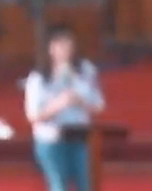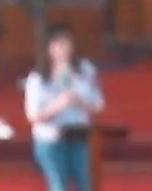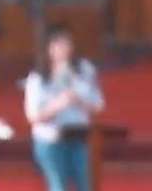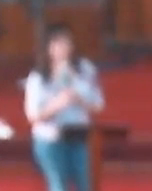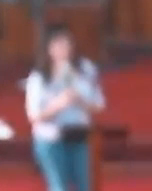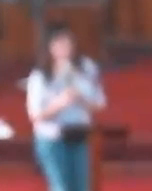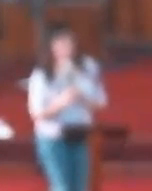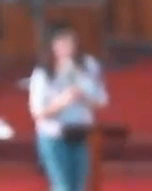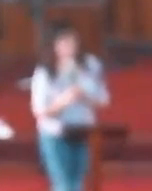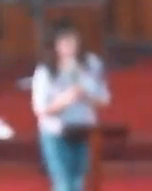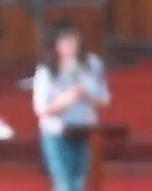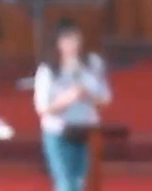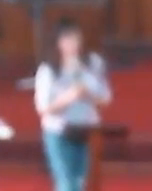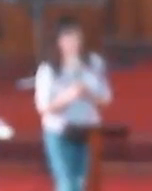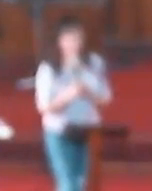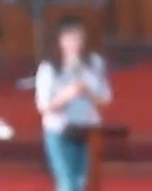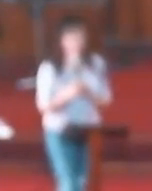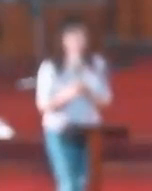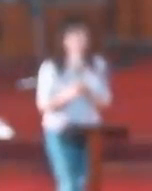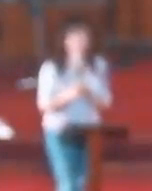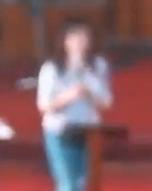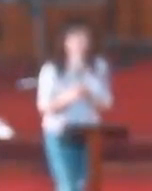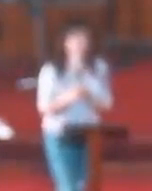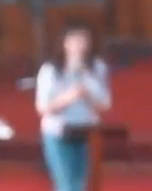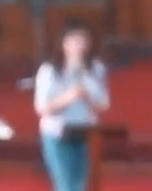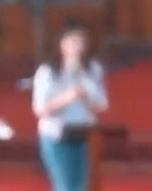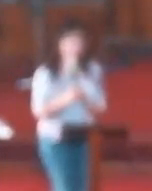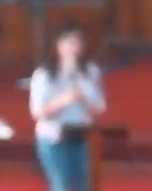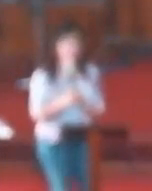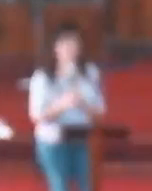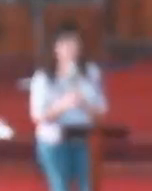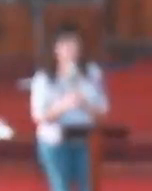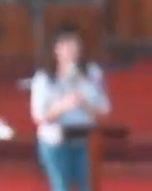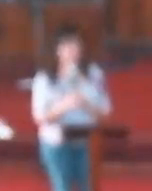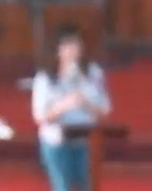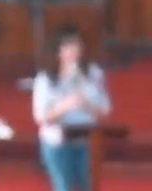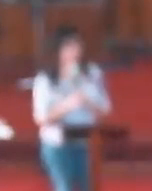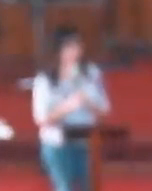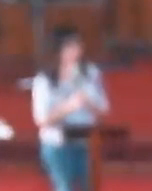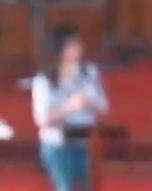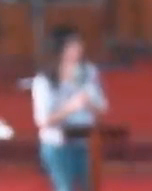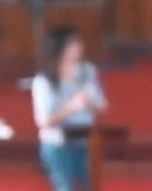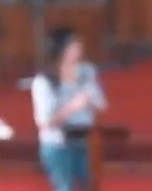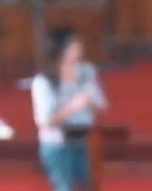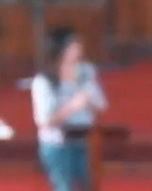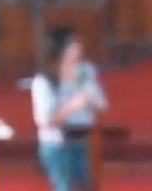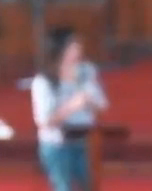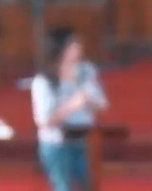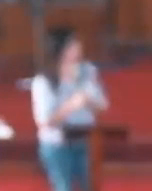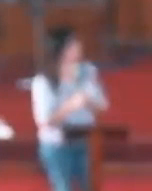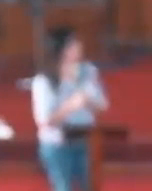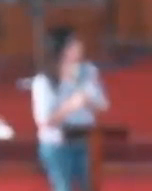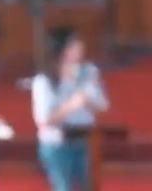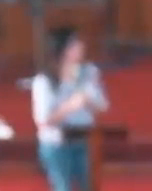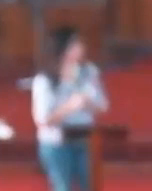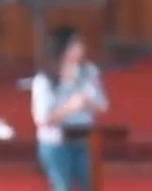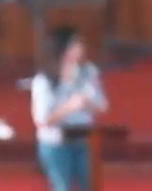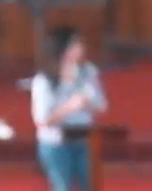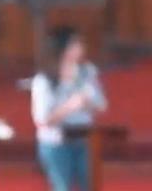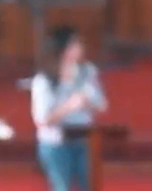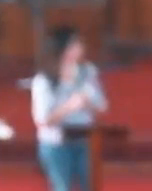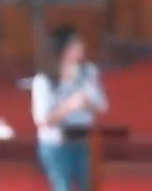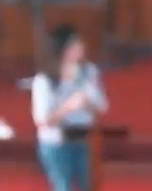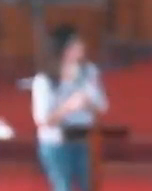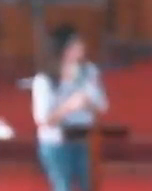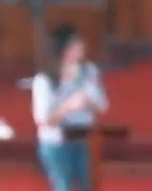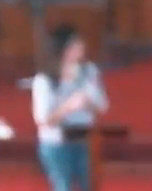The fact that we are made in the image of God does not mean that we can do all things God has asked us to do. Algunos de los maestros que enseñan este tipo de